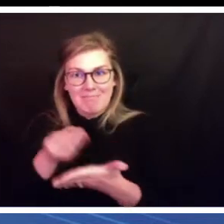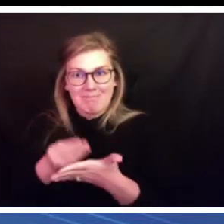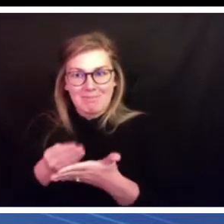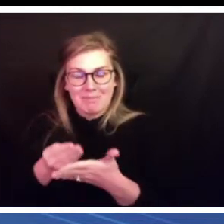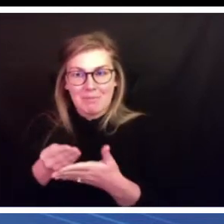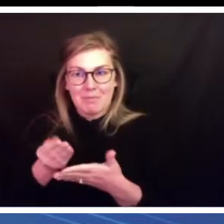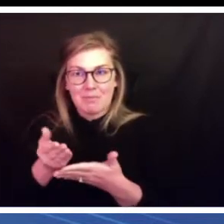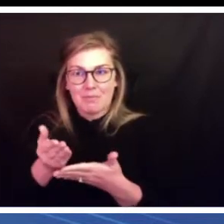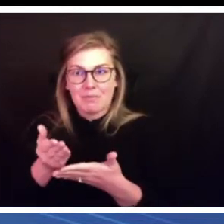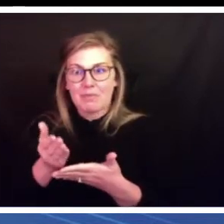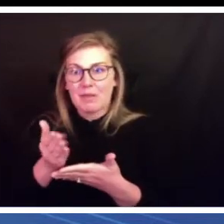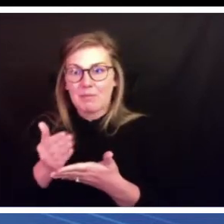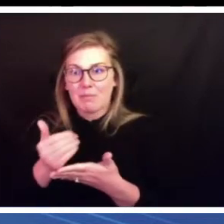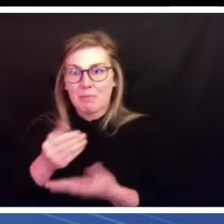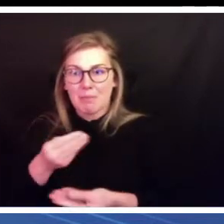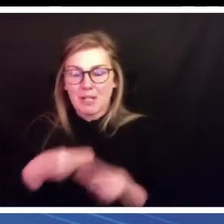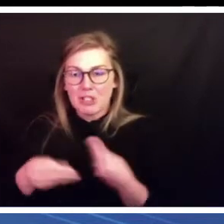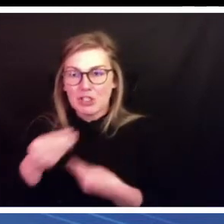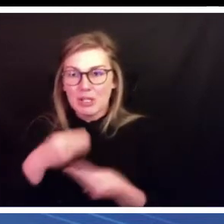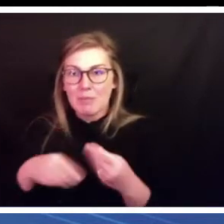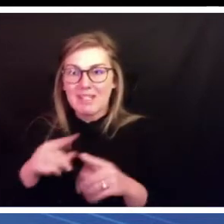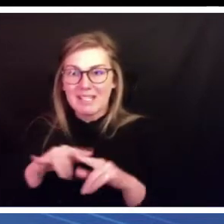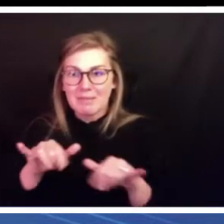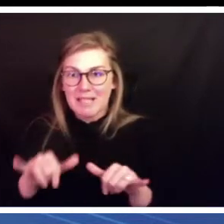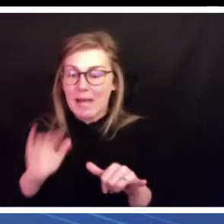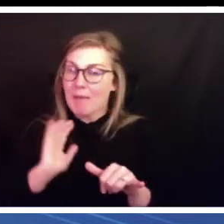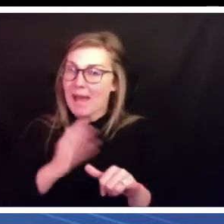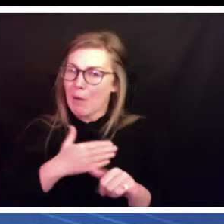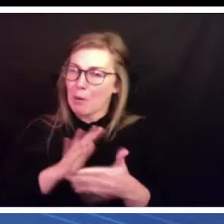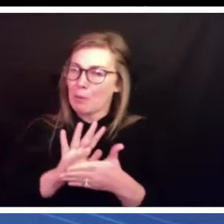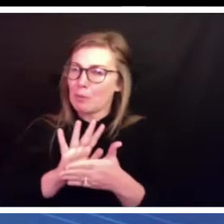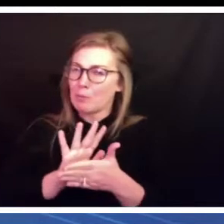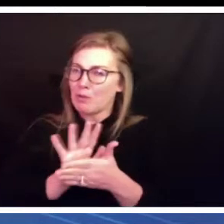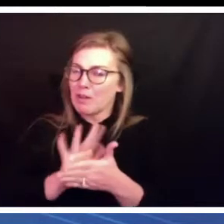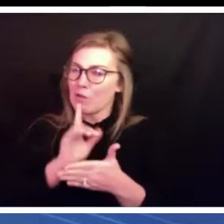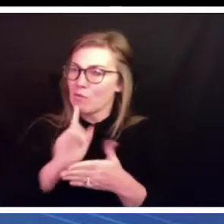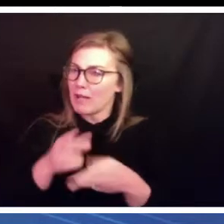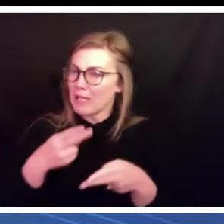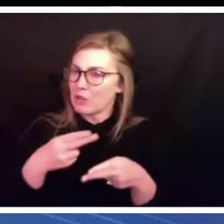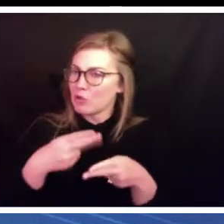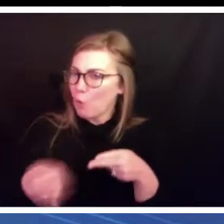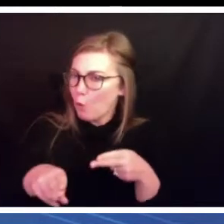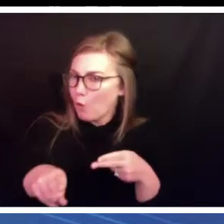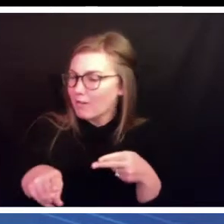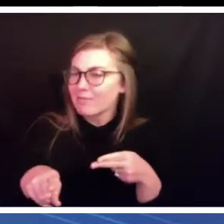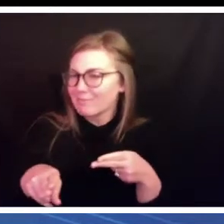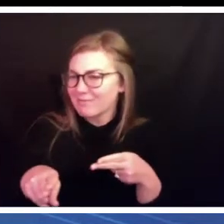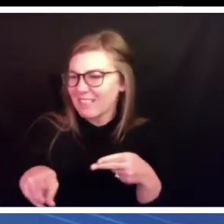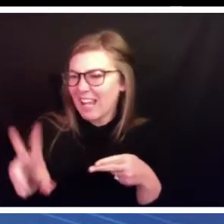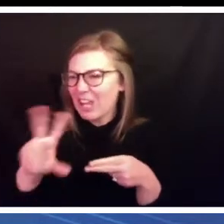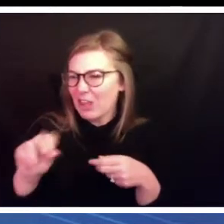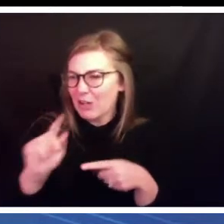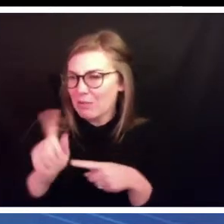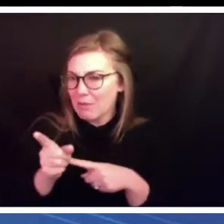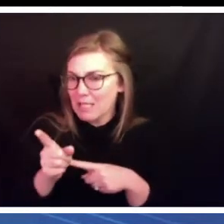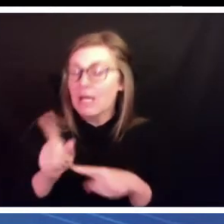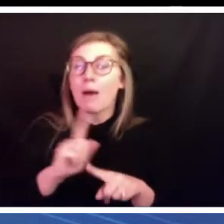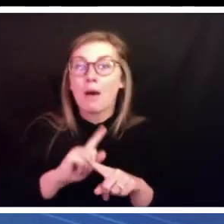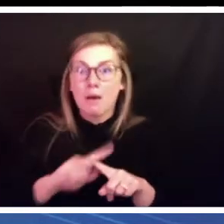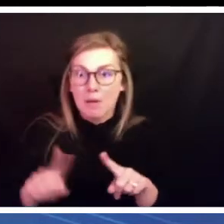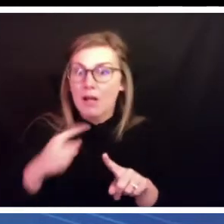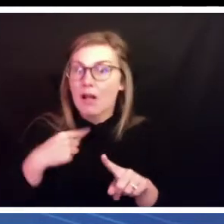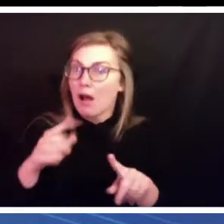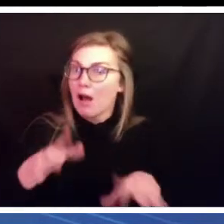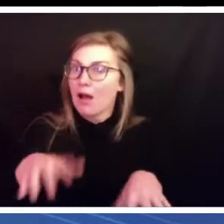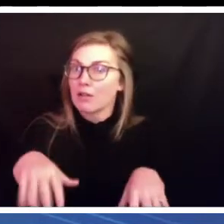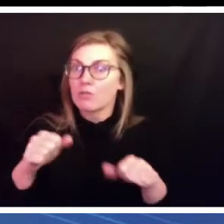shorter piece of content. But that was a case where I took on that duty and worked with several people to do that. But